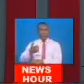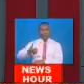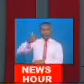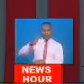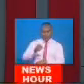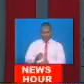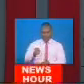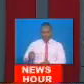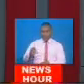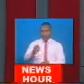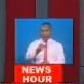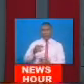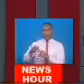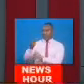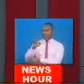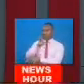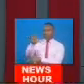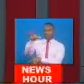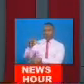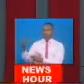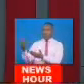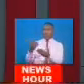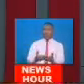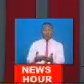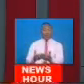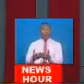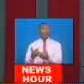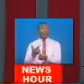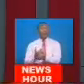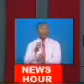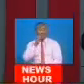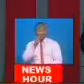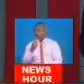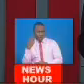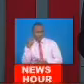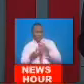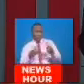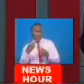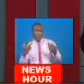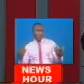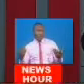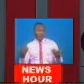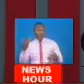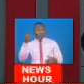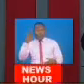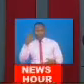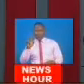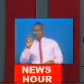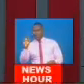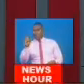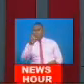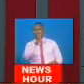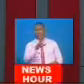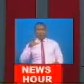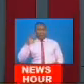The World Chess Grandmaster Garry Kasparov will arrive in Ghana tomorrow. Kasparov's visit is part of a multi-country tour of